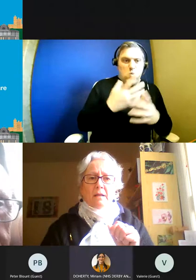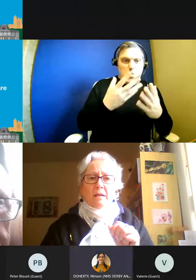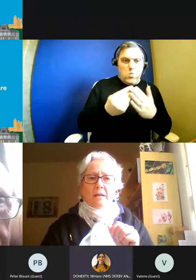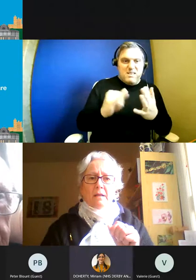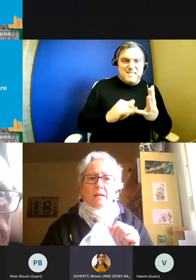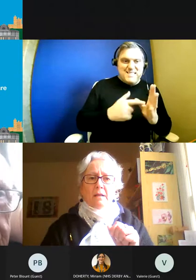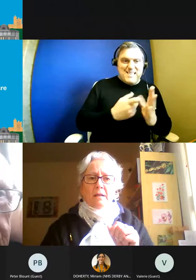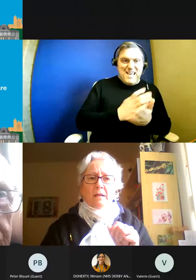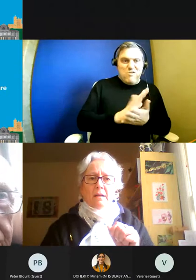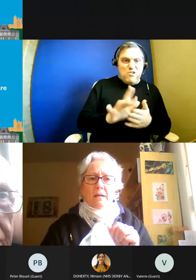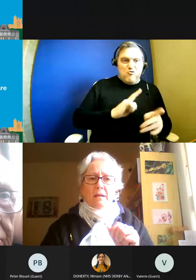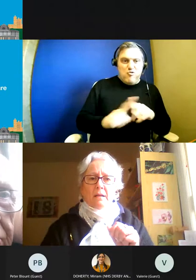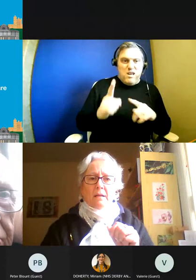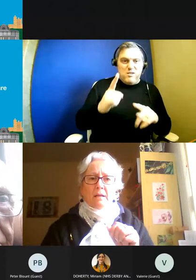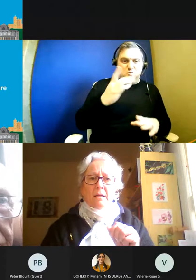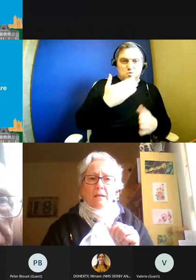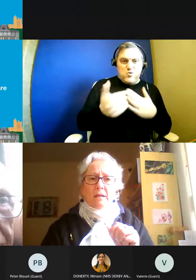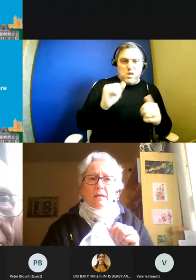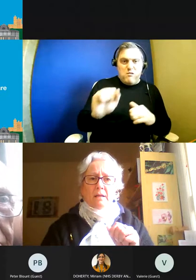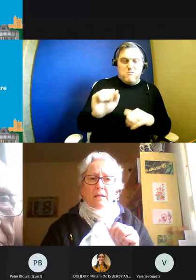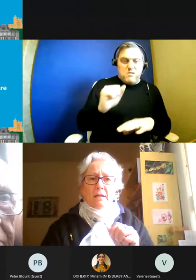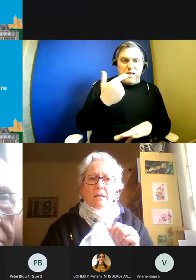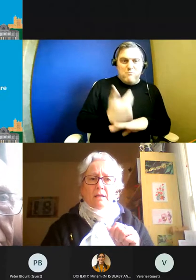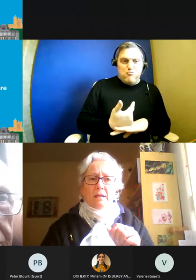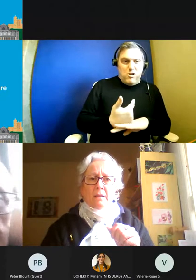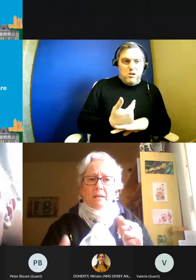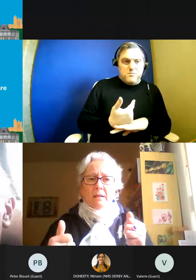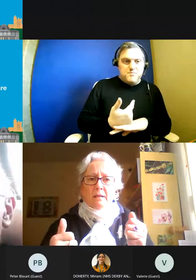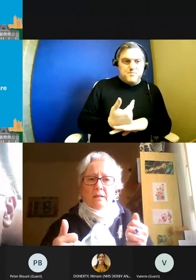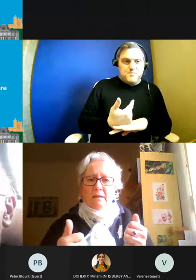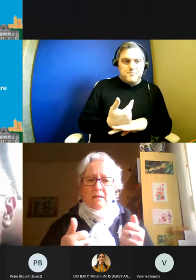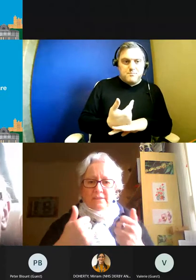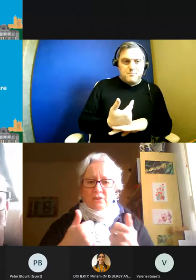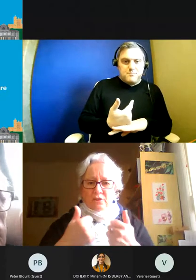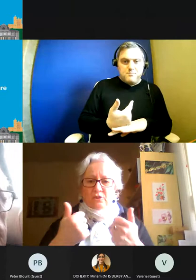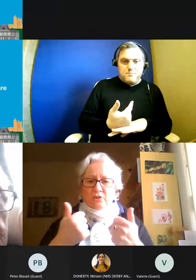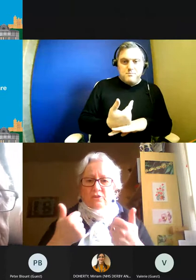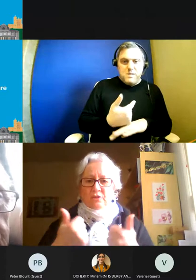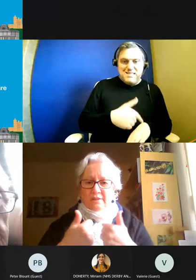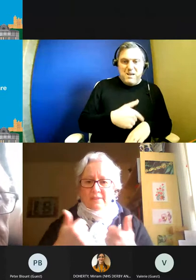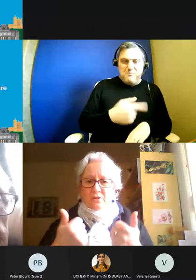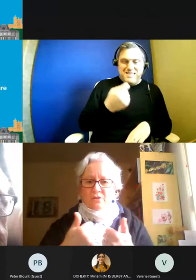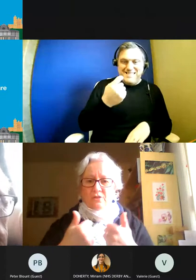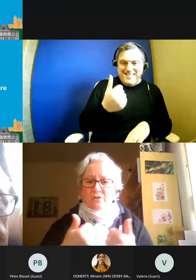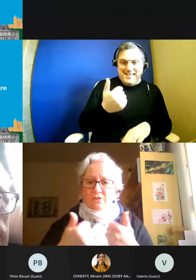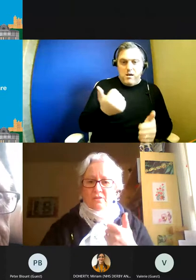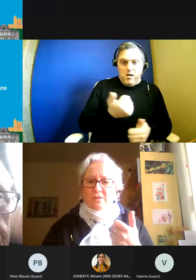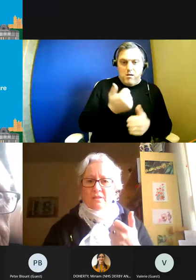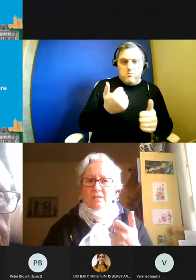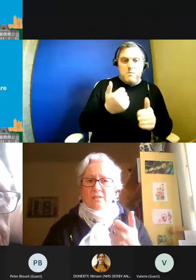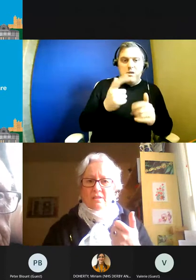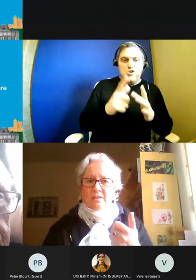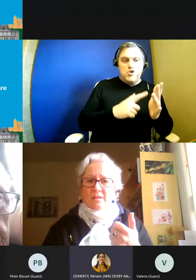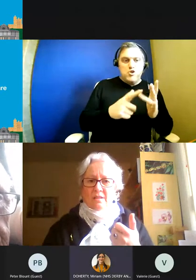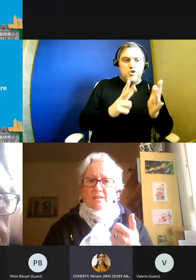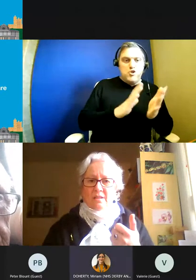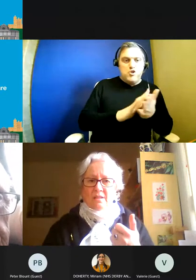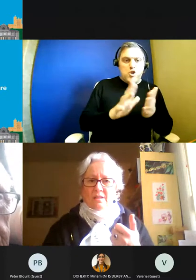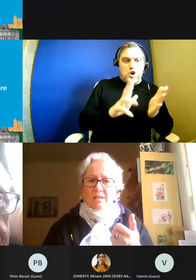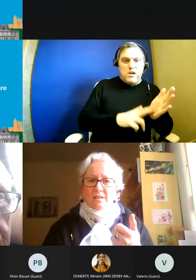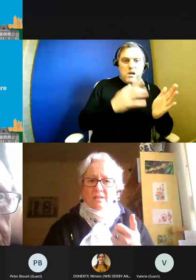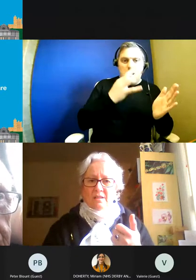if we can get her camera on. I'm just going to take this as the last question because sadly the time is nearly up. John's asked,